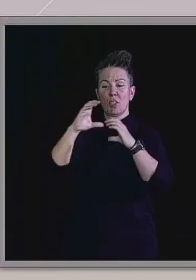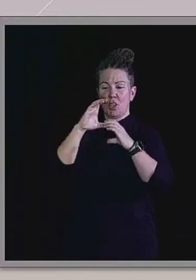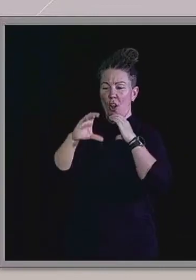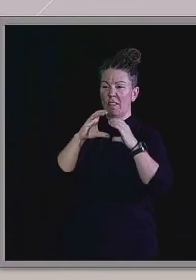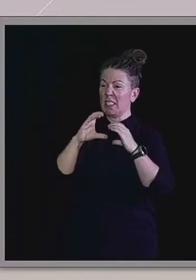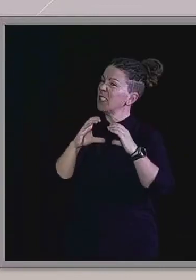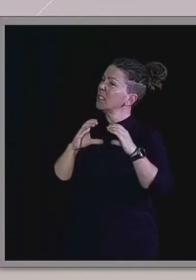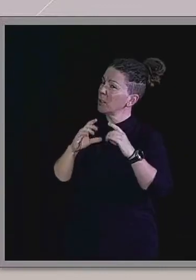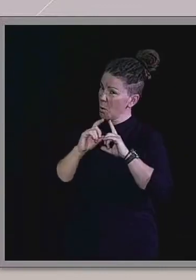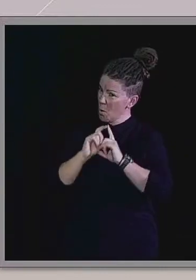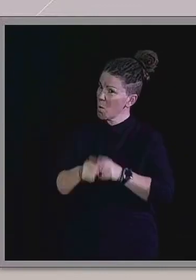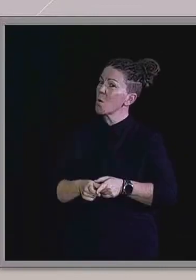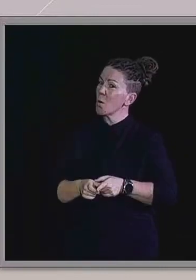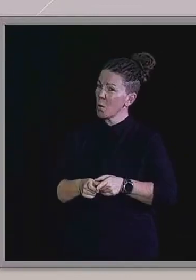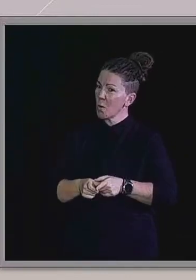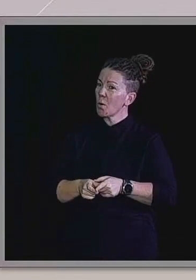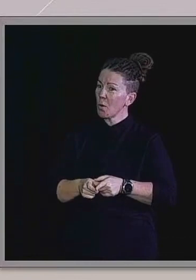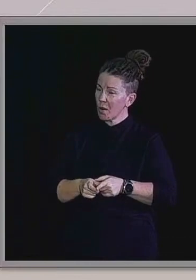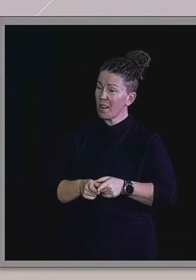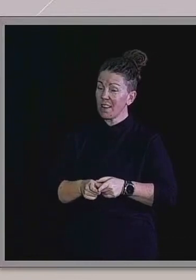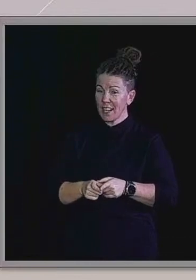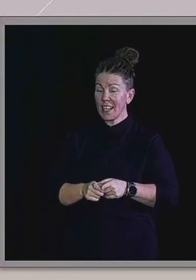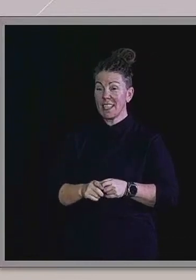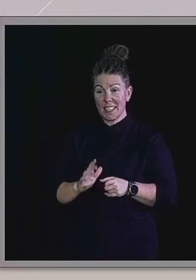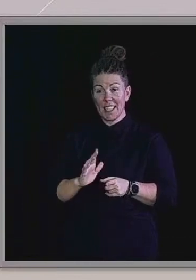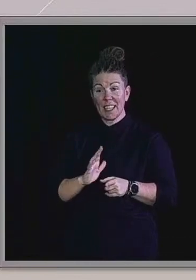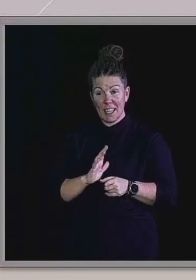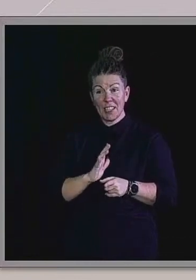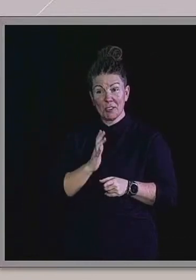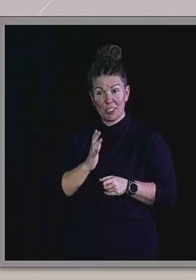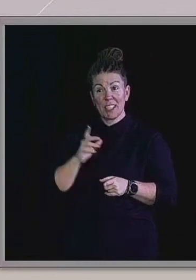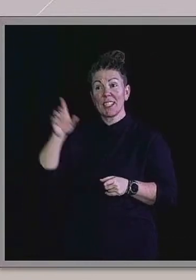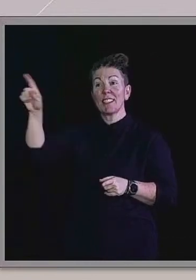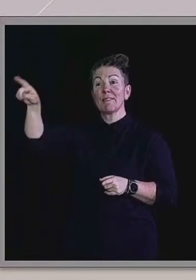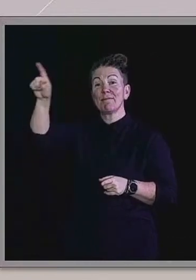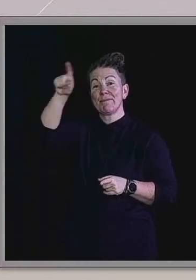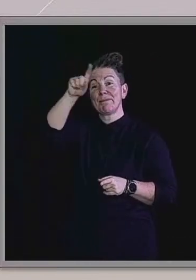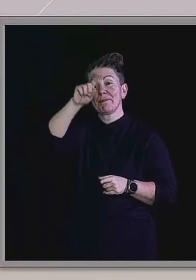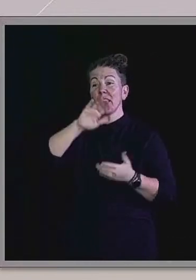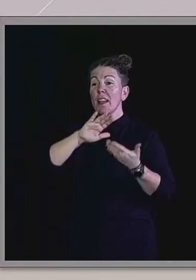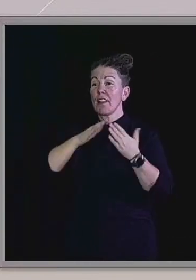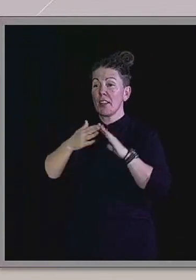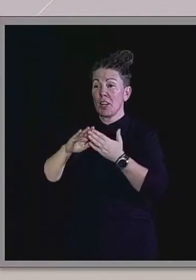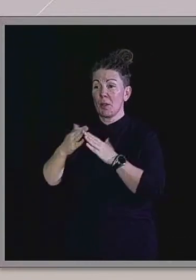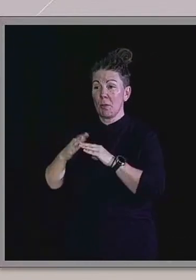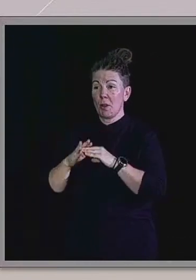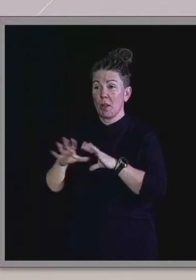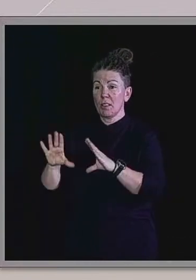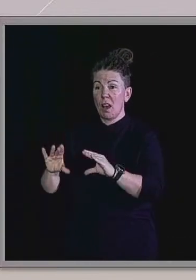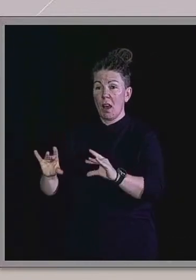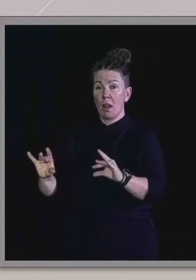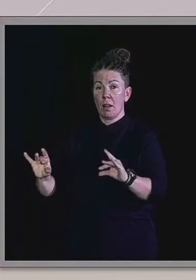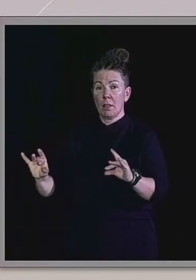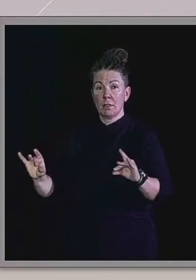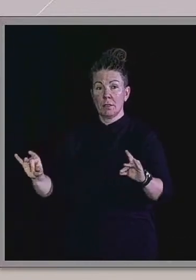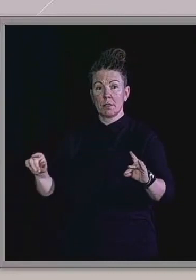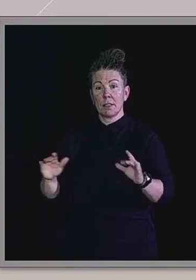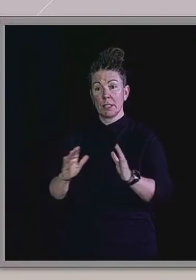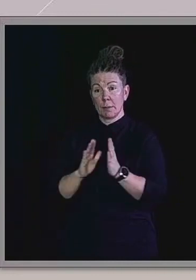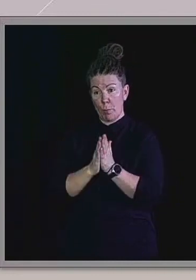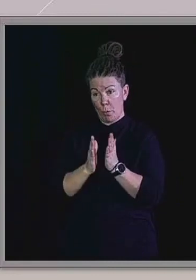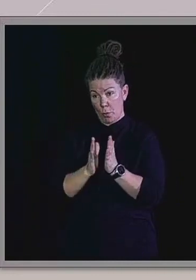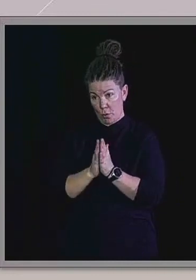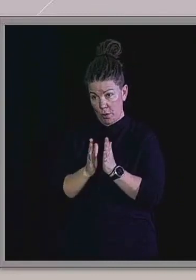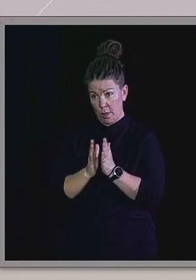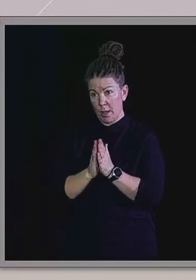to have. And it is interesting that in some sections of the community there's been a sort of a deafening silence around this book, because it is something